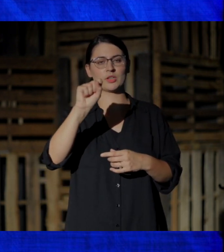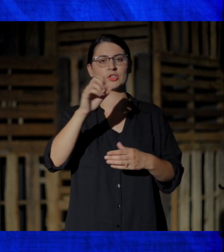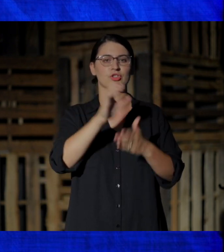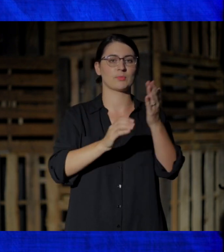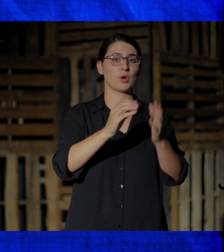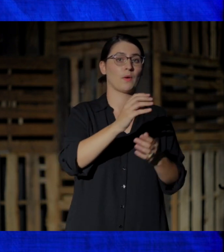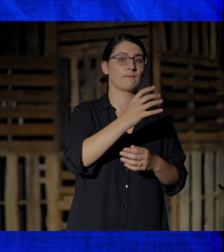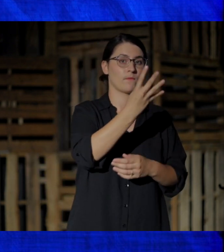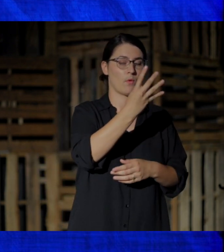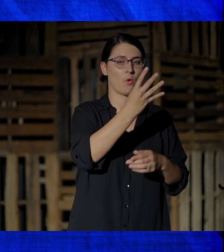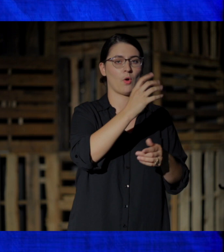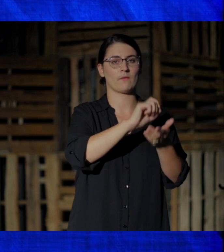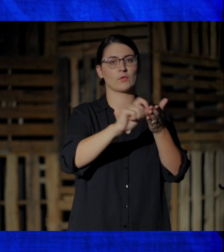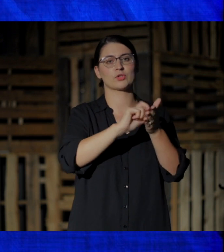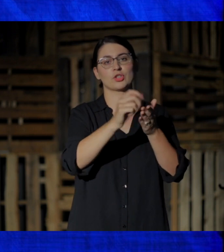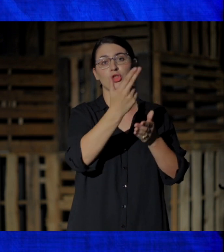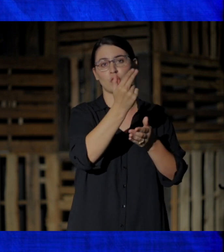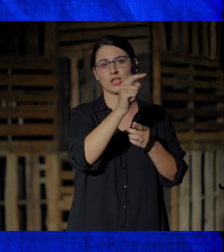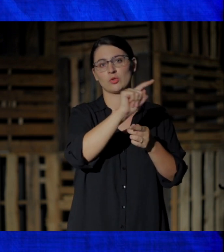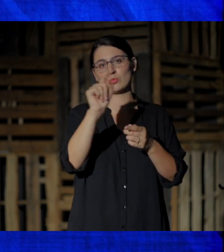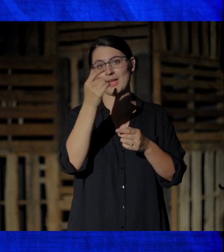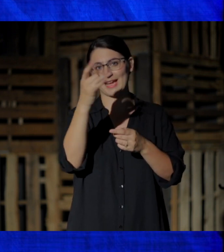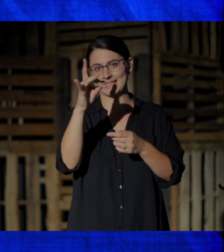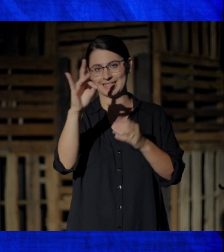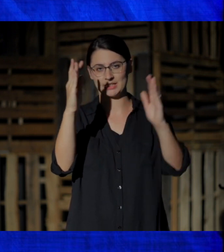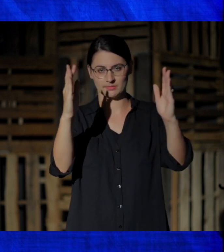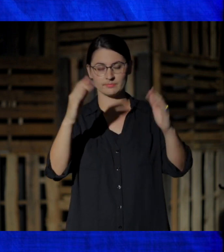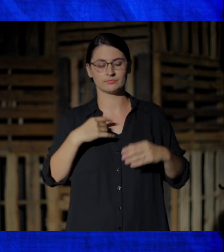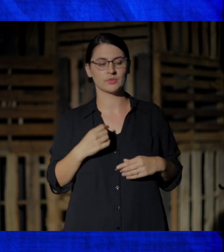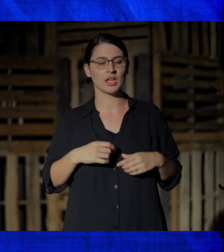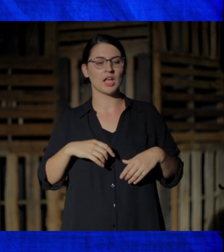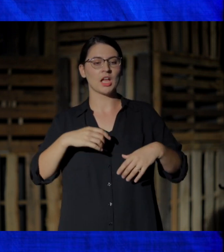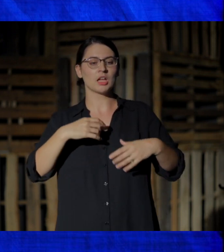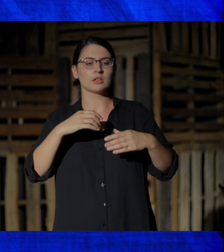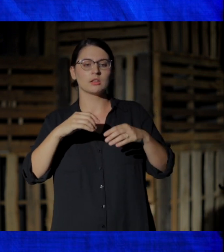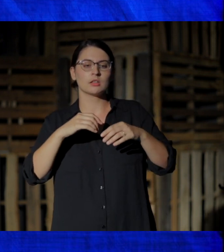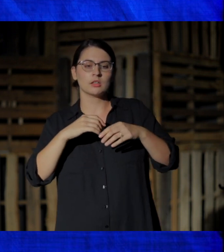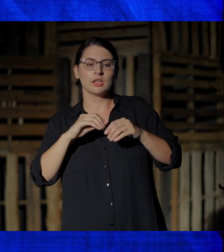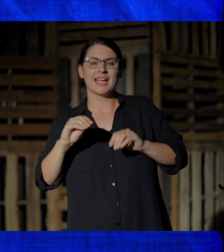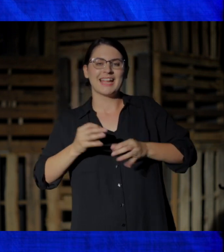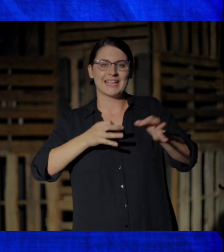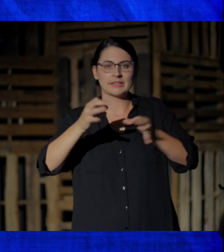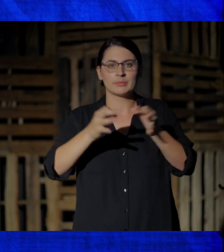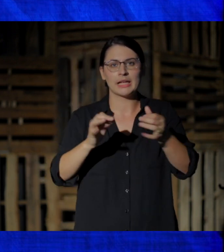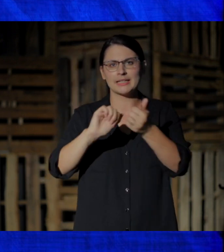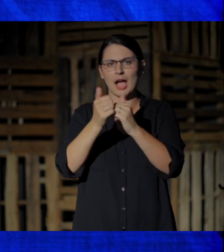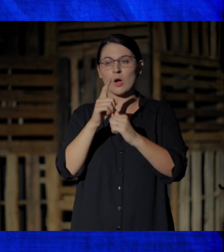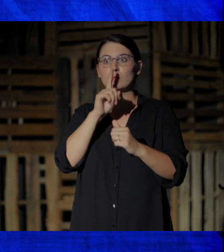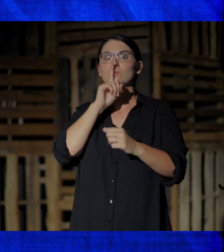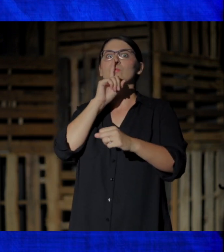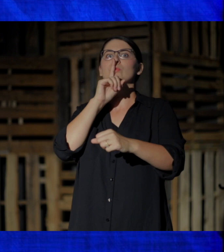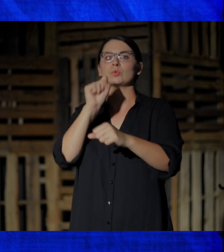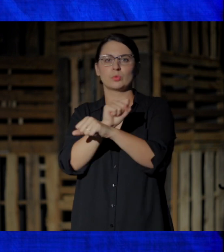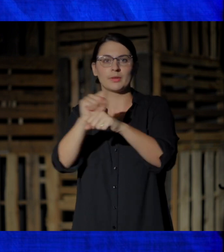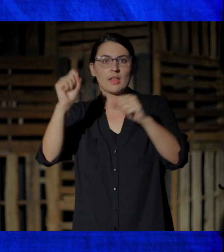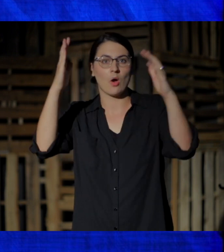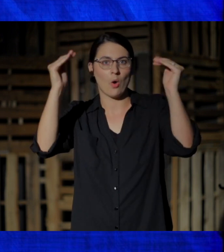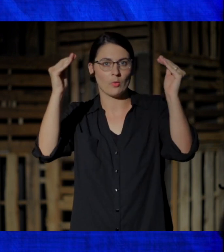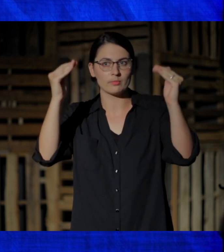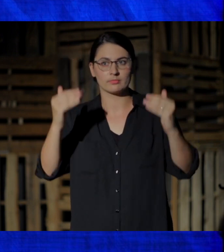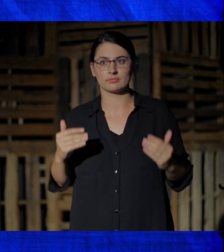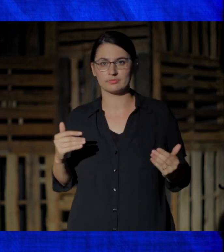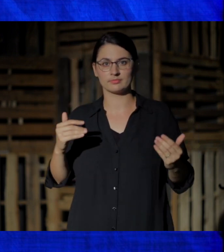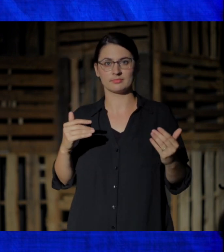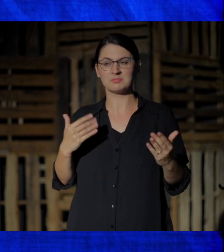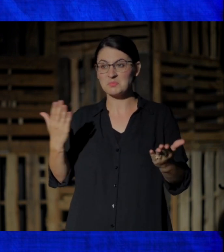18, they create an understanding for us on how we can have real hope. Everybody say, real hope. Real hope. Well, that